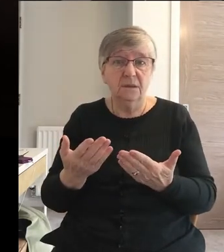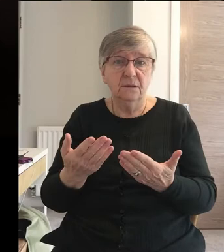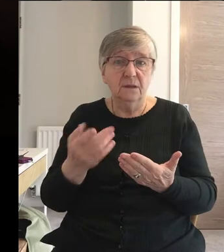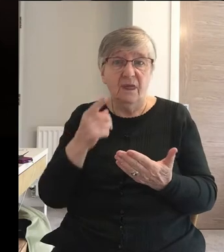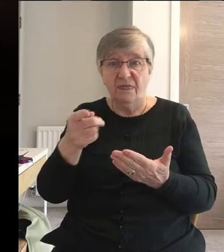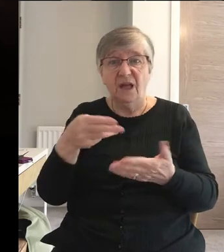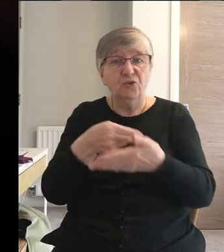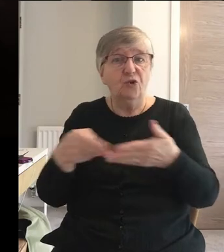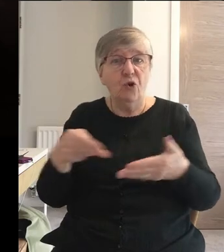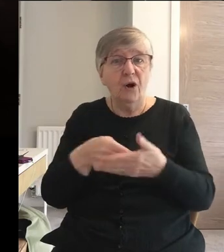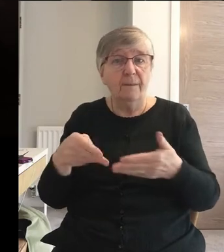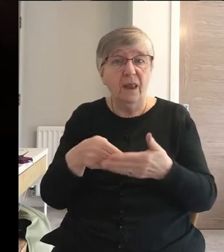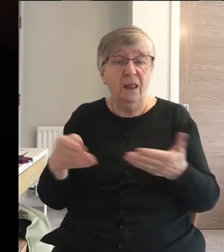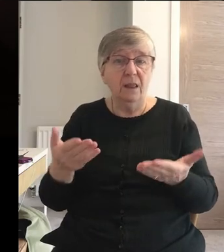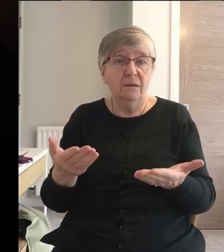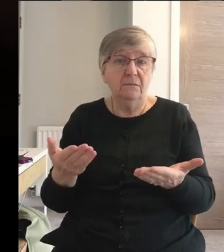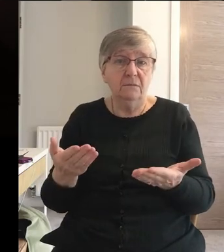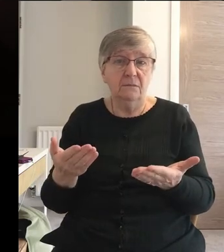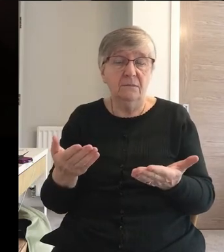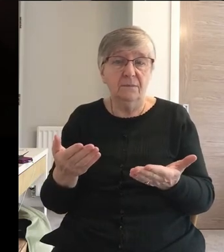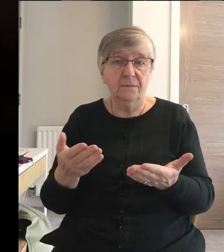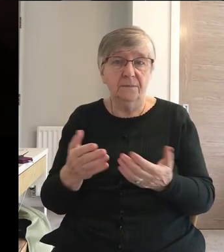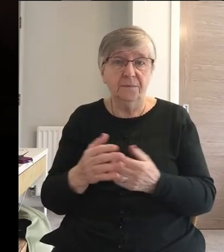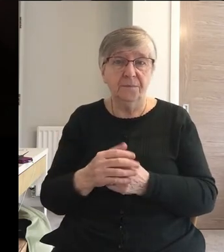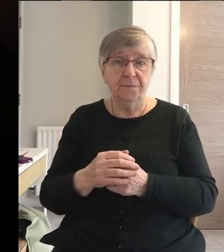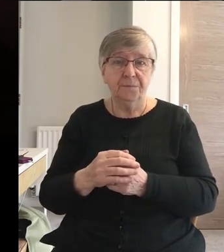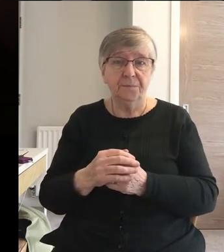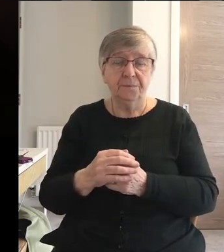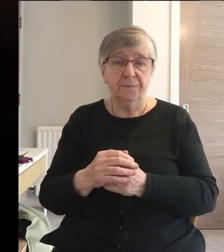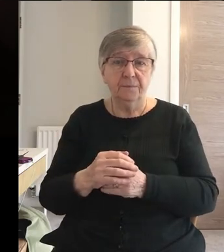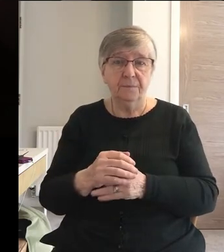see things. This is the way these things are.